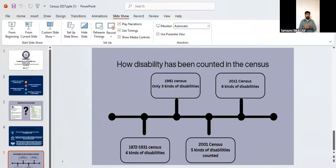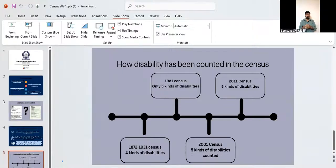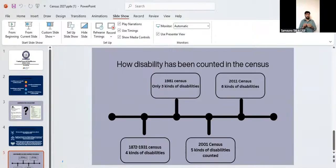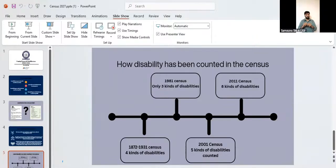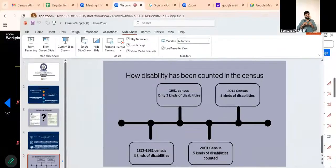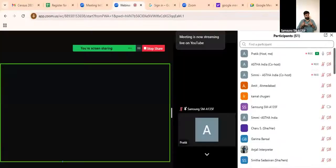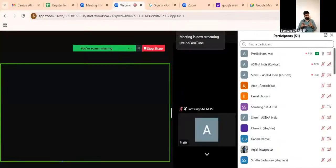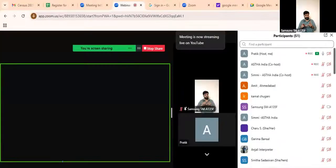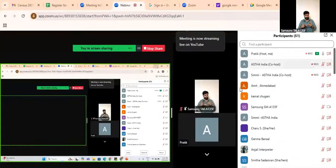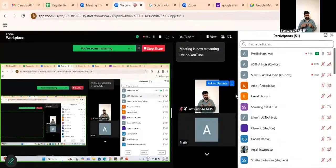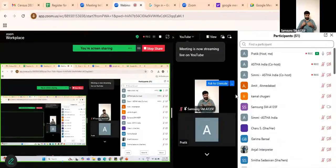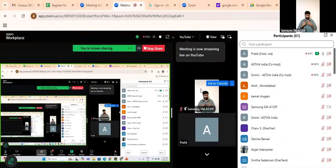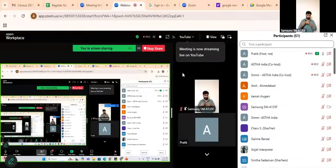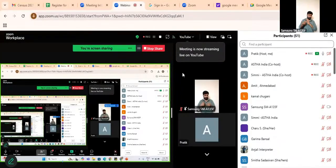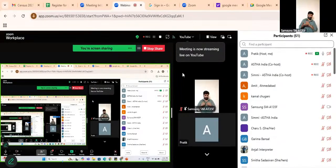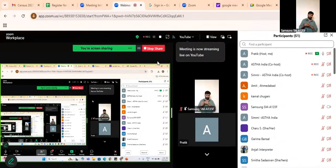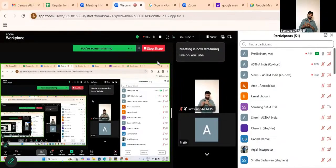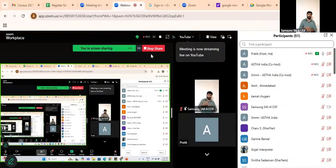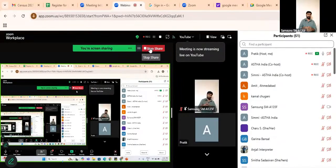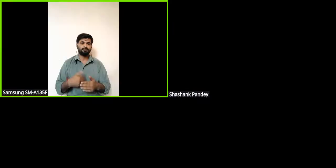side.